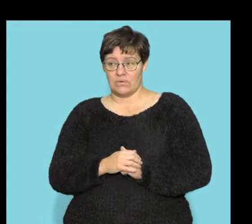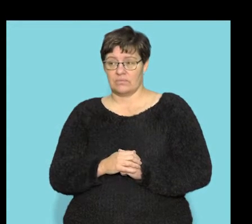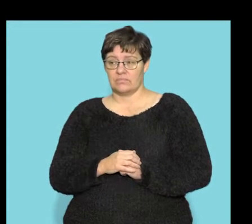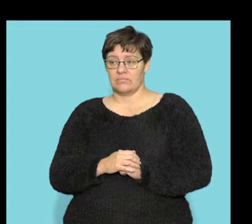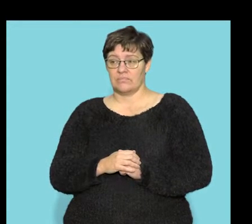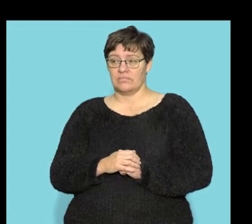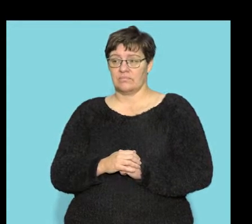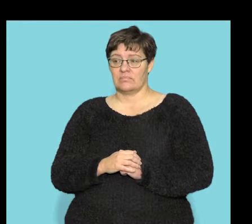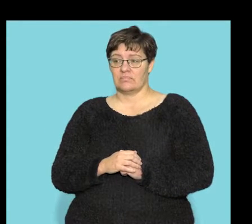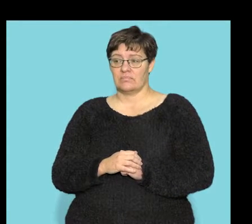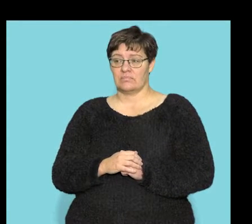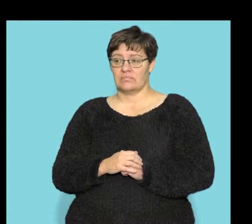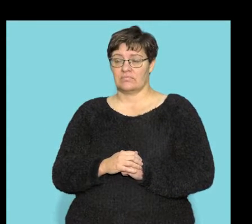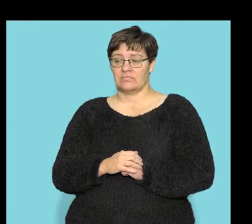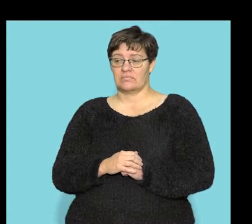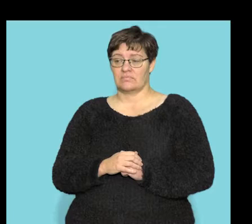126,224, here you can see